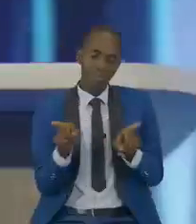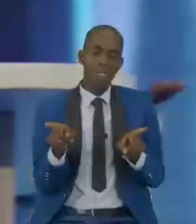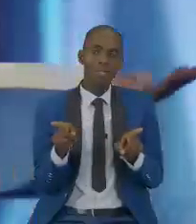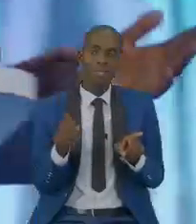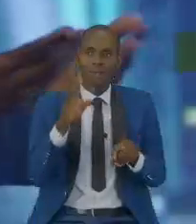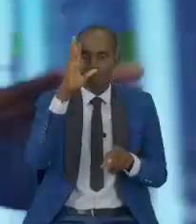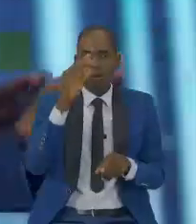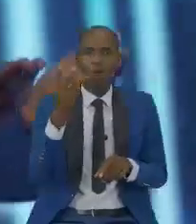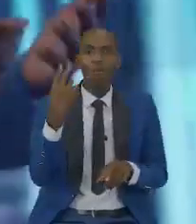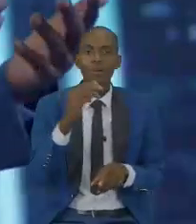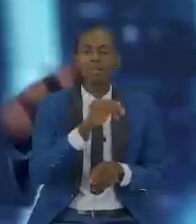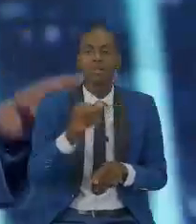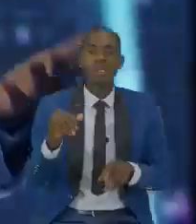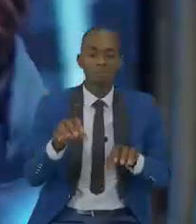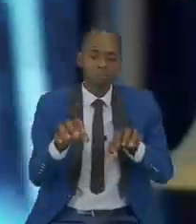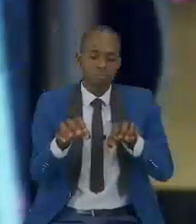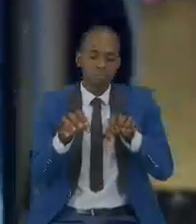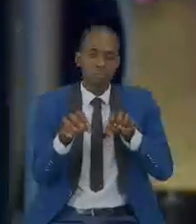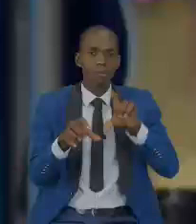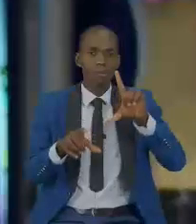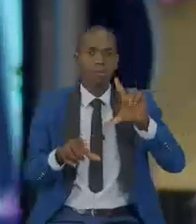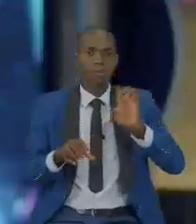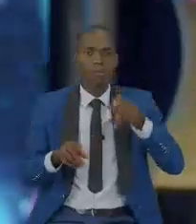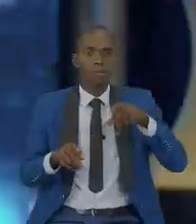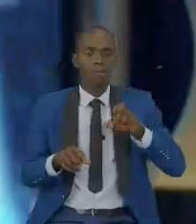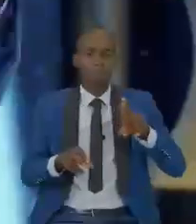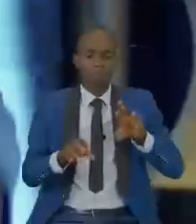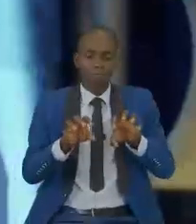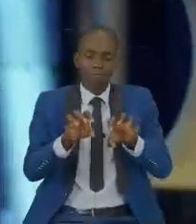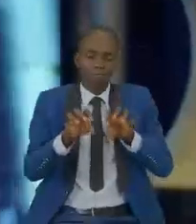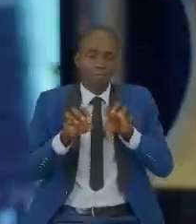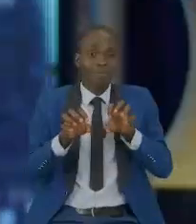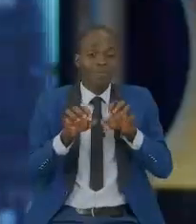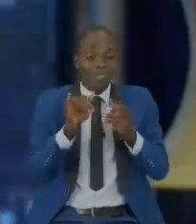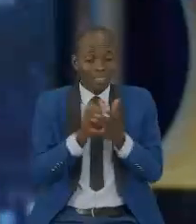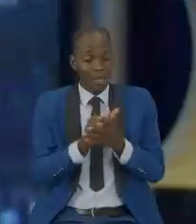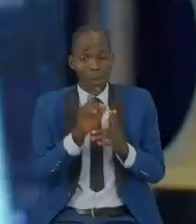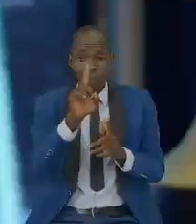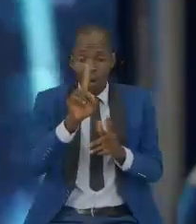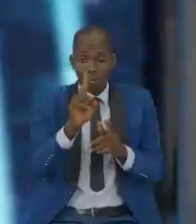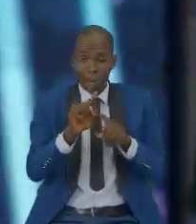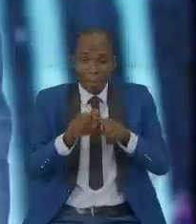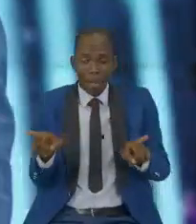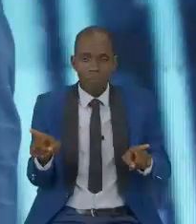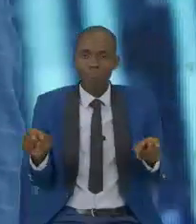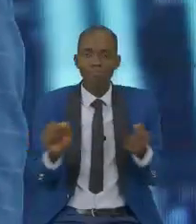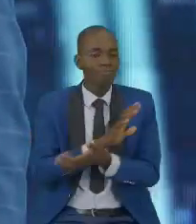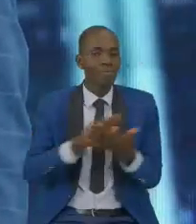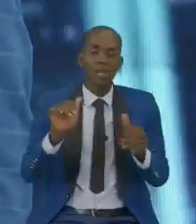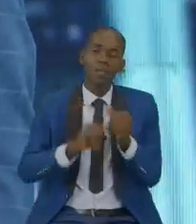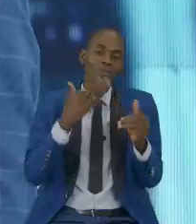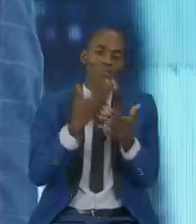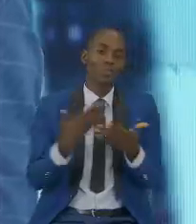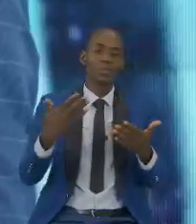leper. He was a leper. That spoils everything. The man is rich, the man